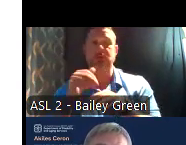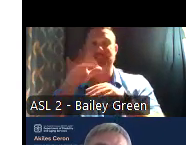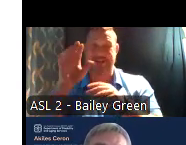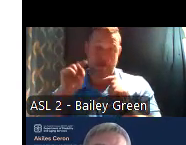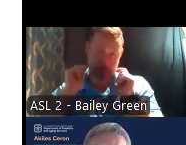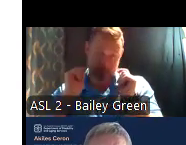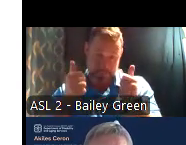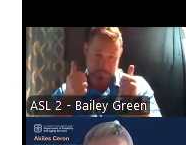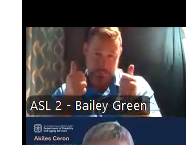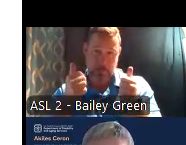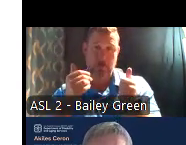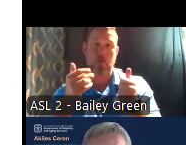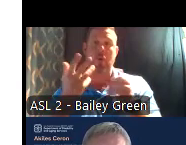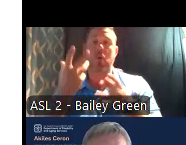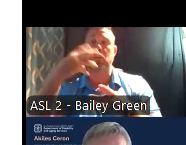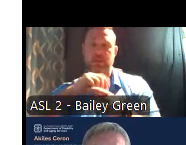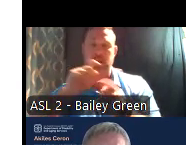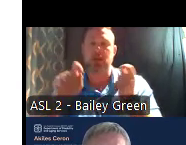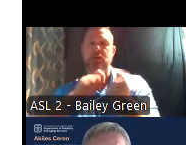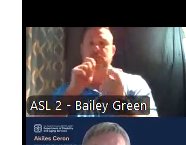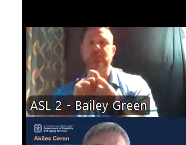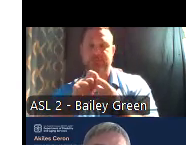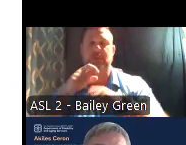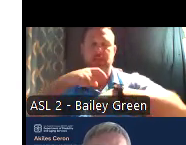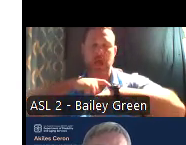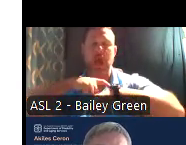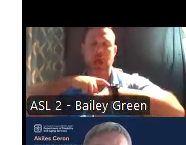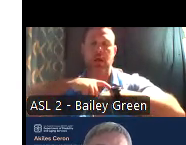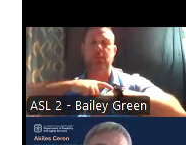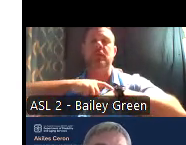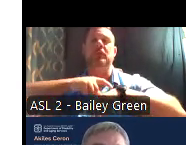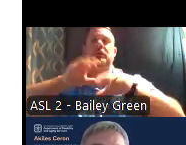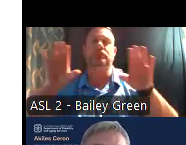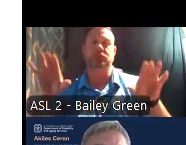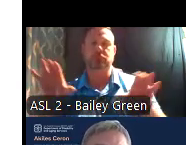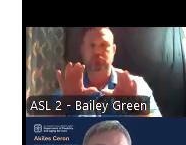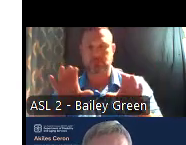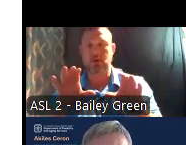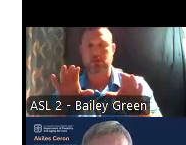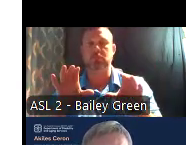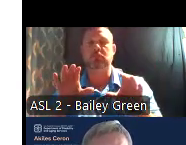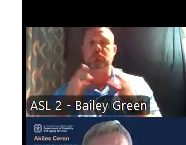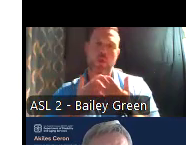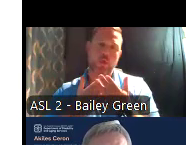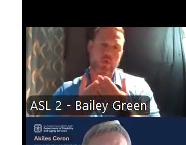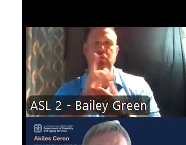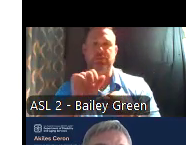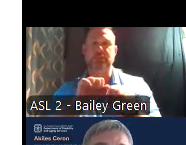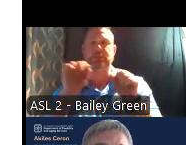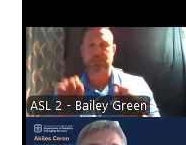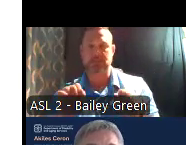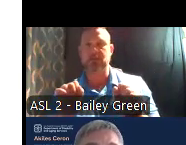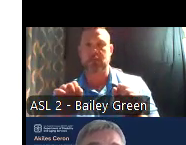immediately or within a specific period of time is done through this system.